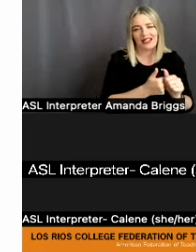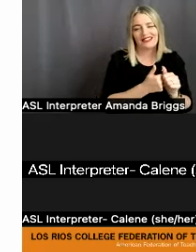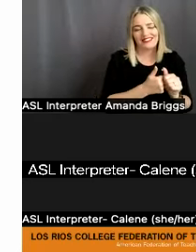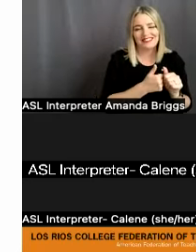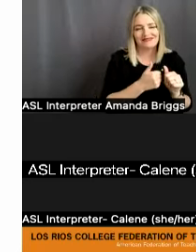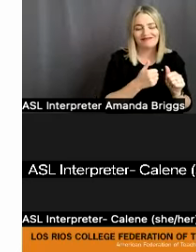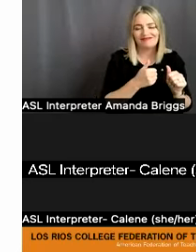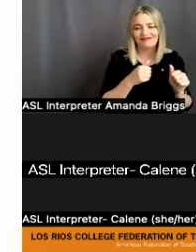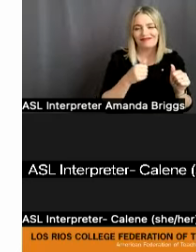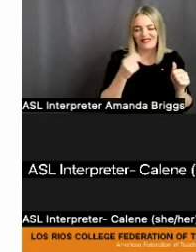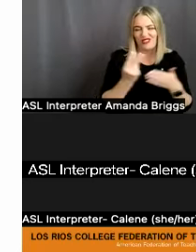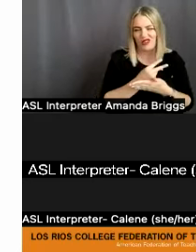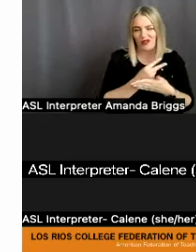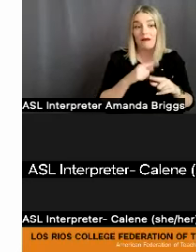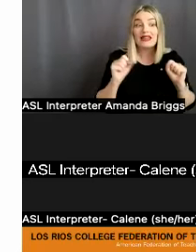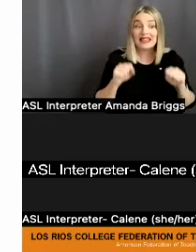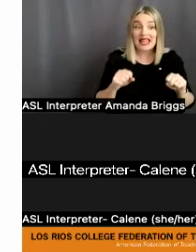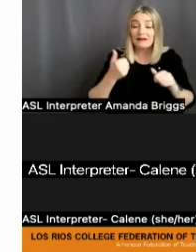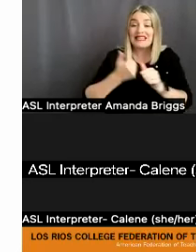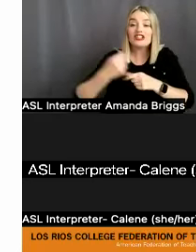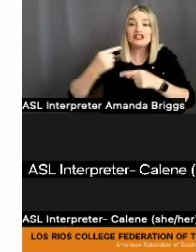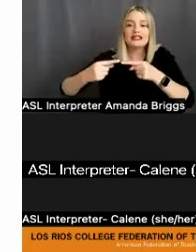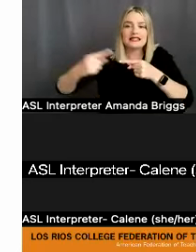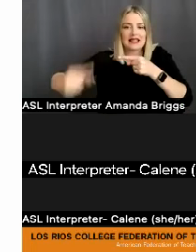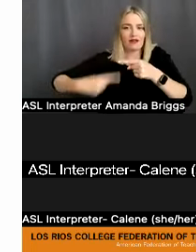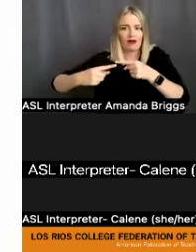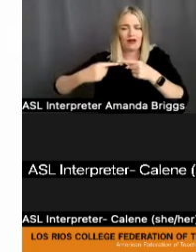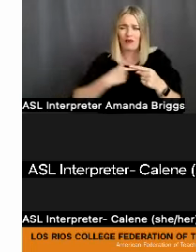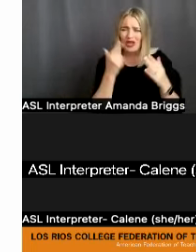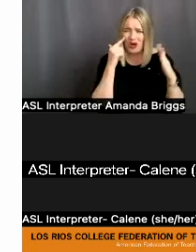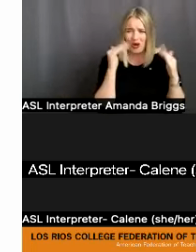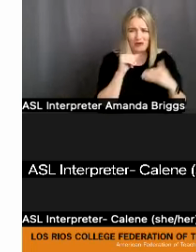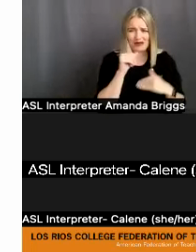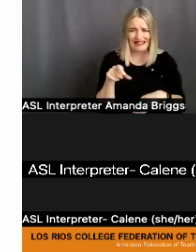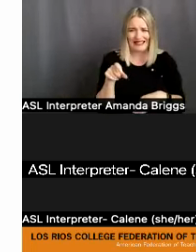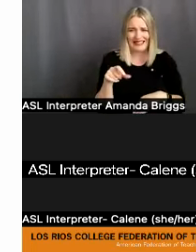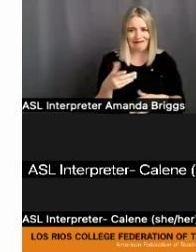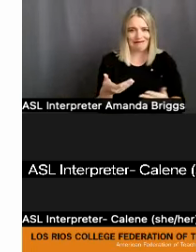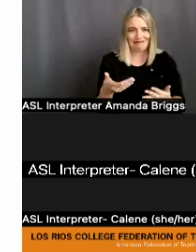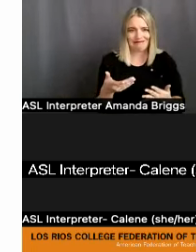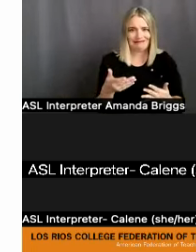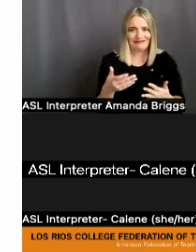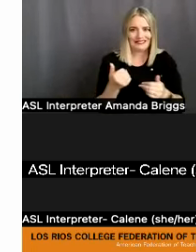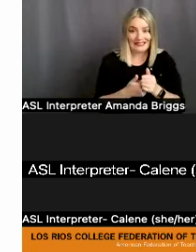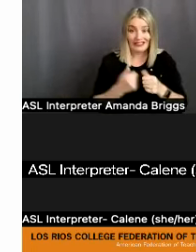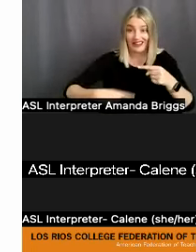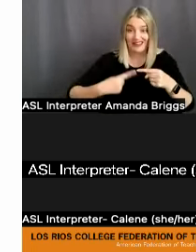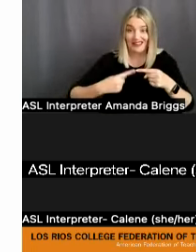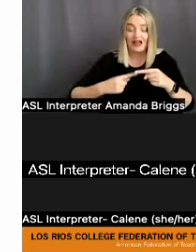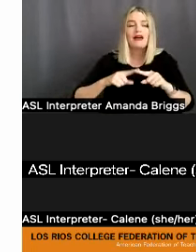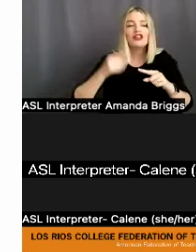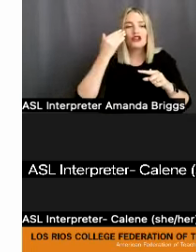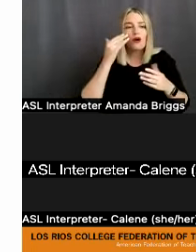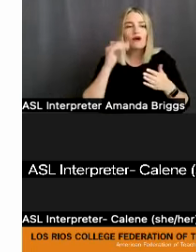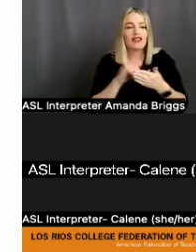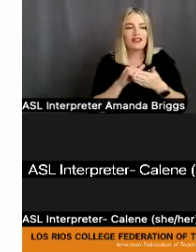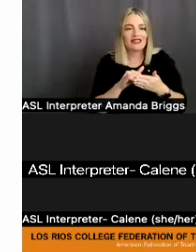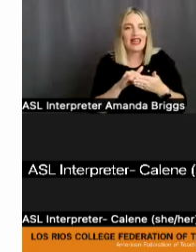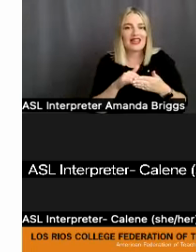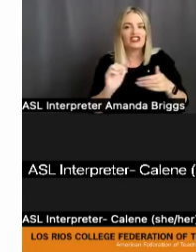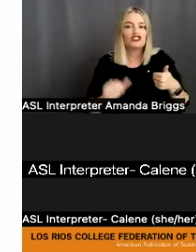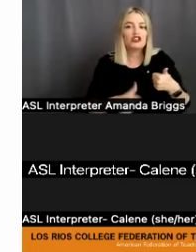be done every cycle if needed. And we really hope you don't need it every cycle, but just know that the peremptory challenge is there.